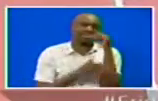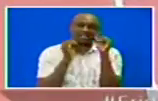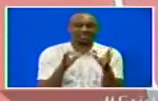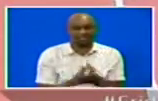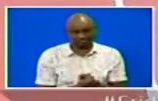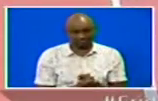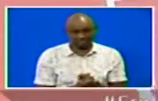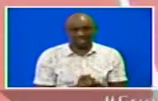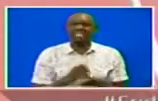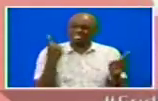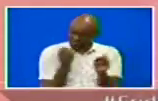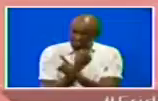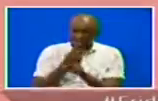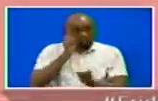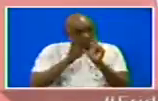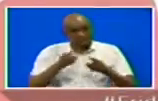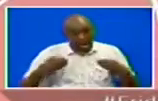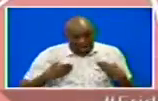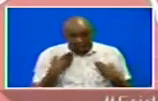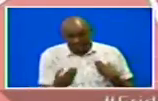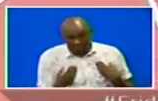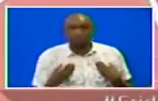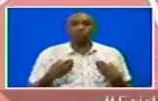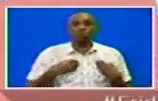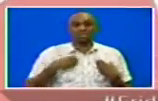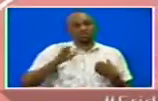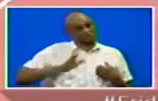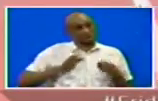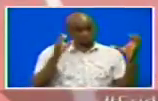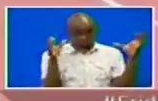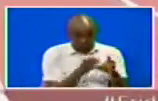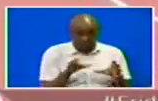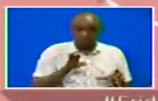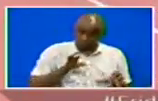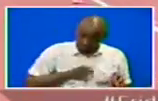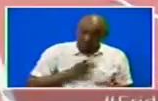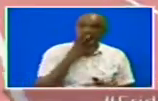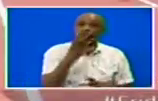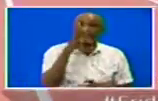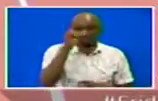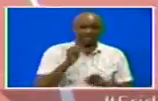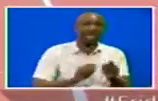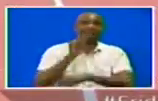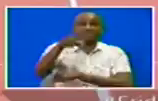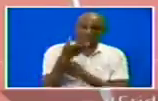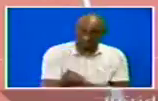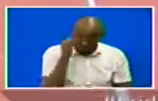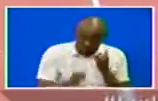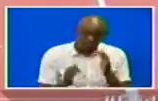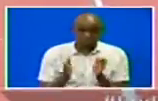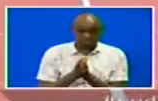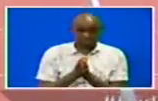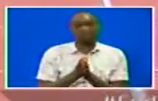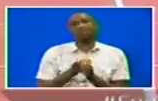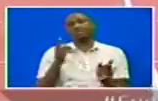In other races of the day, Elizabeth Kimuyu, Martha Koech and Vanessa Ogoti qualified for the women's 400-meter hurdles finals, while Dominic Kipitok,